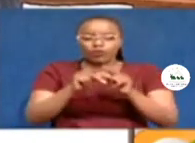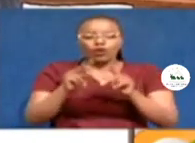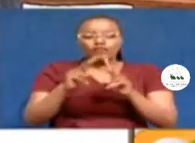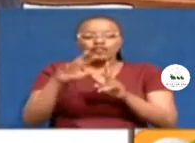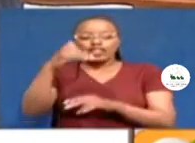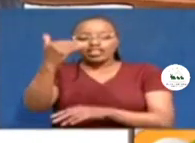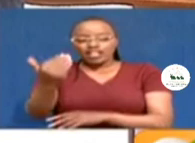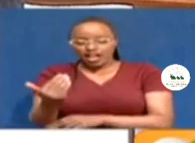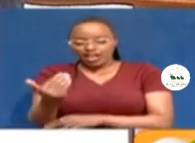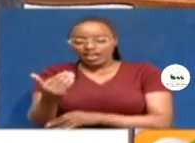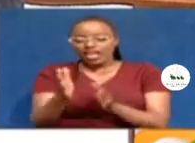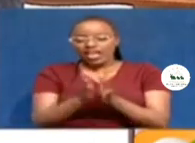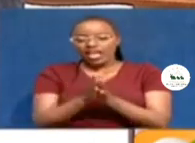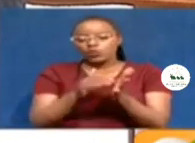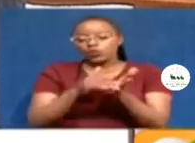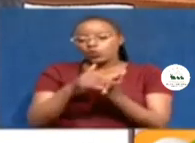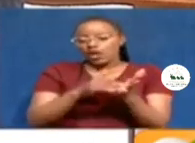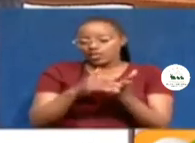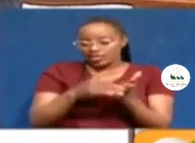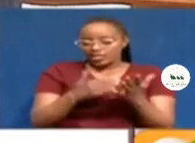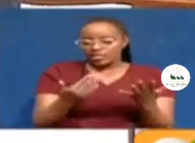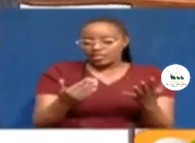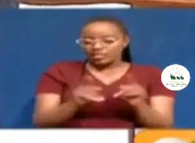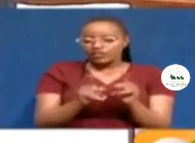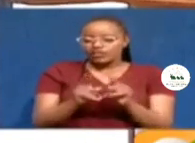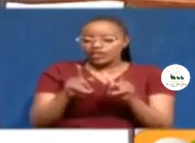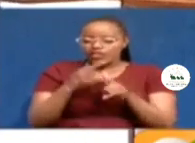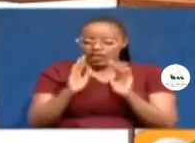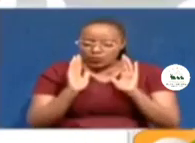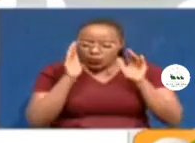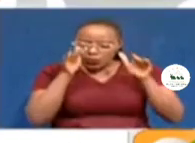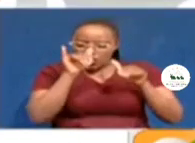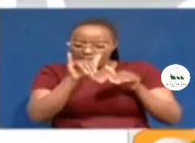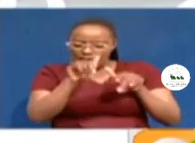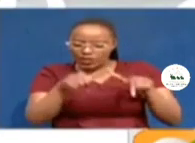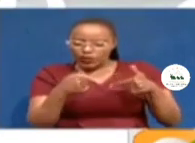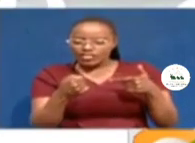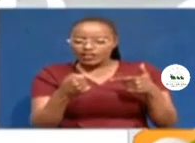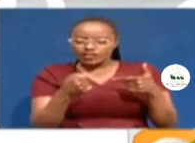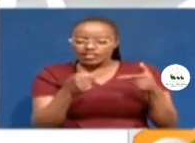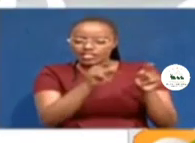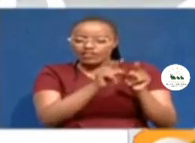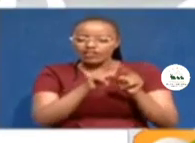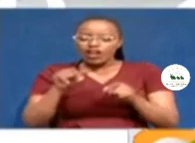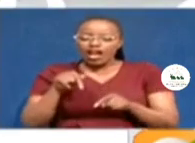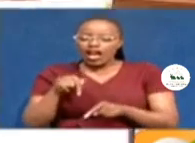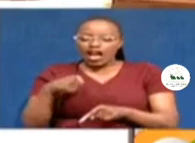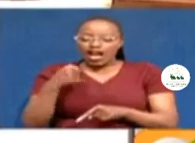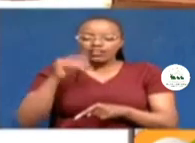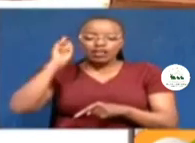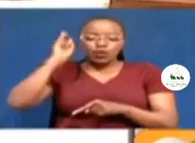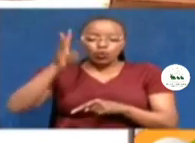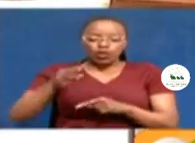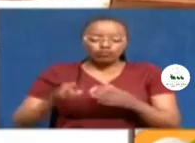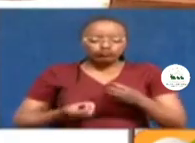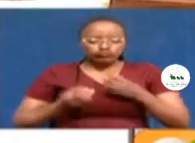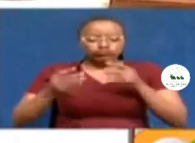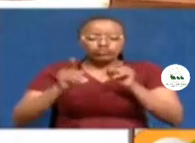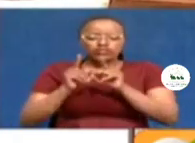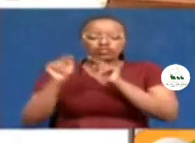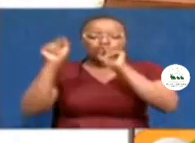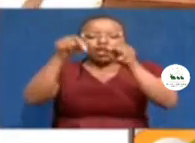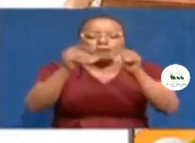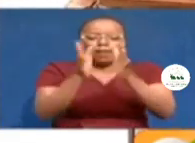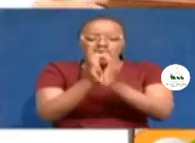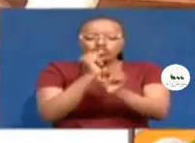young and we were young and impressionable, and we deluded ourselves that we've got to throw our hearts in the arena, and